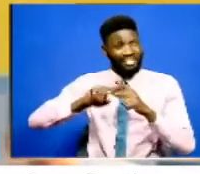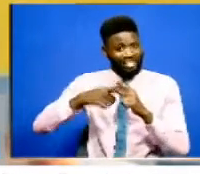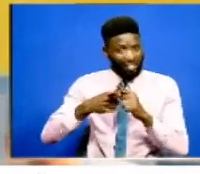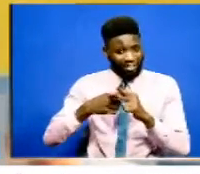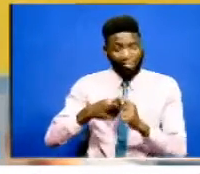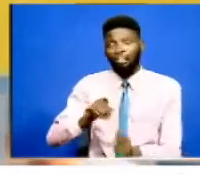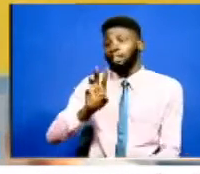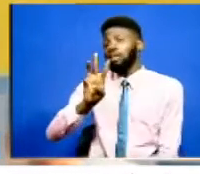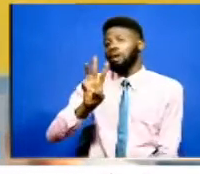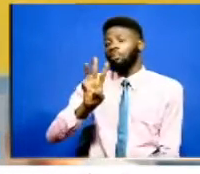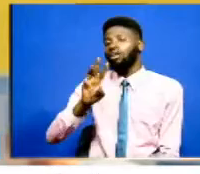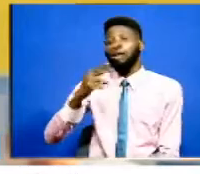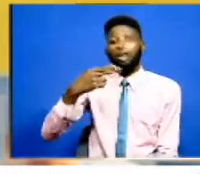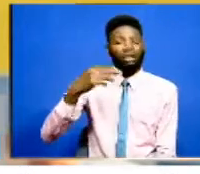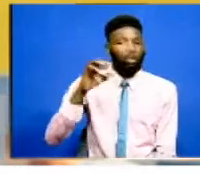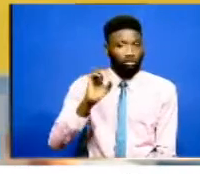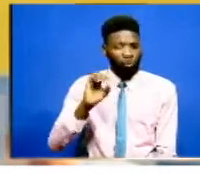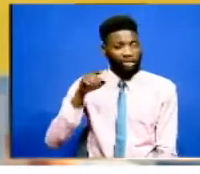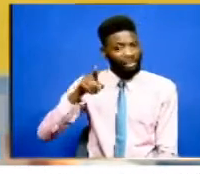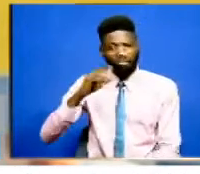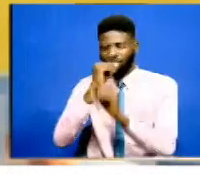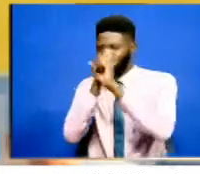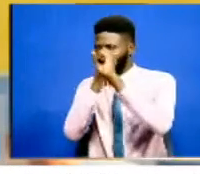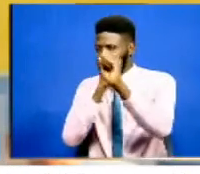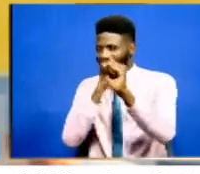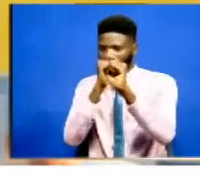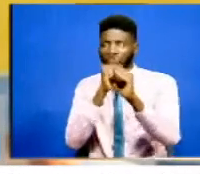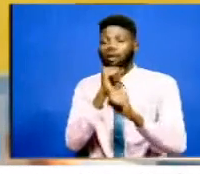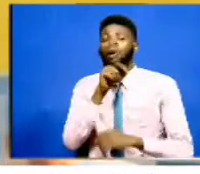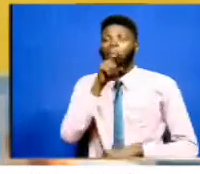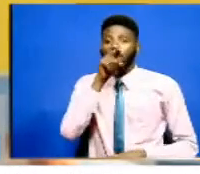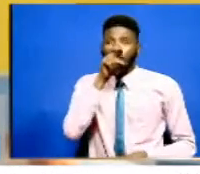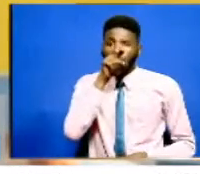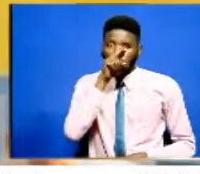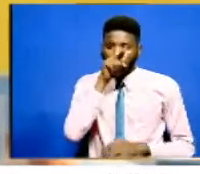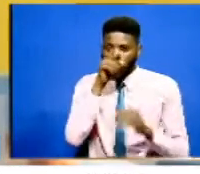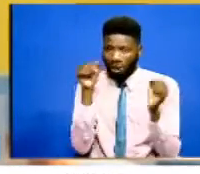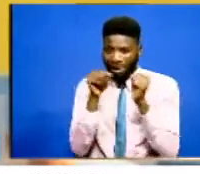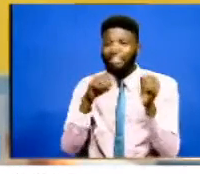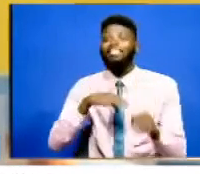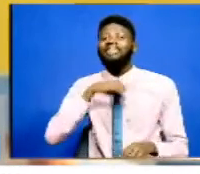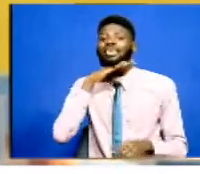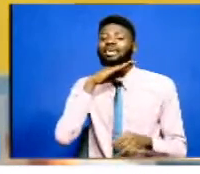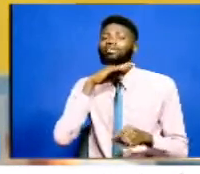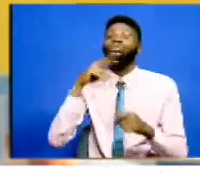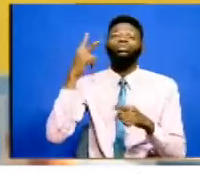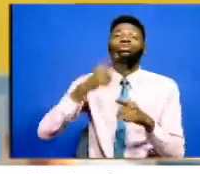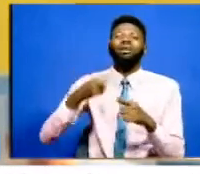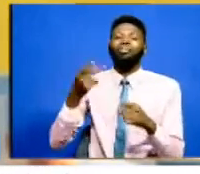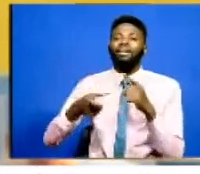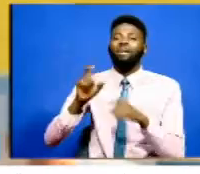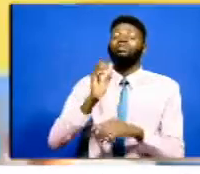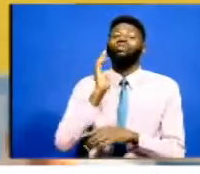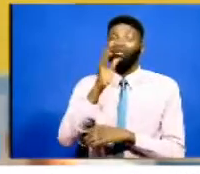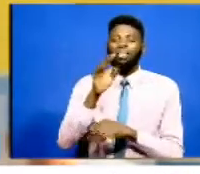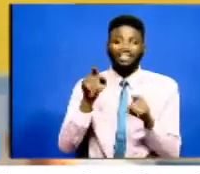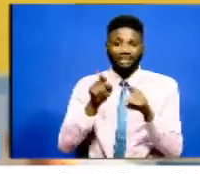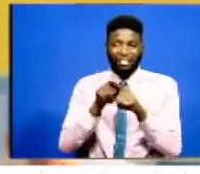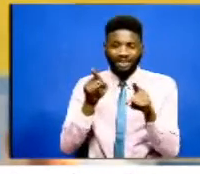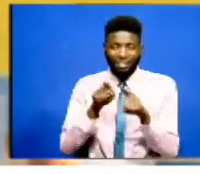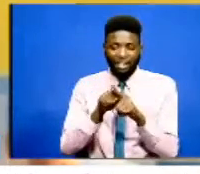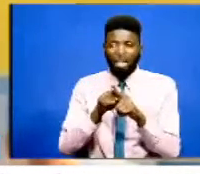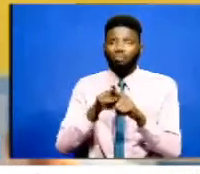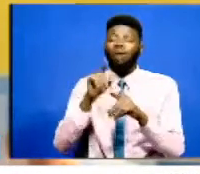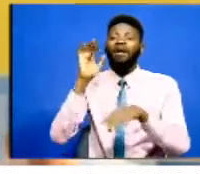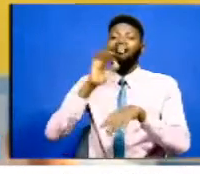Organization predicted a doubling of malaria deaths if severe disruptions to insecticide-treated net campaigns